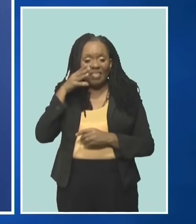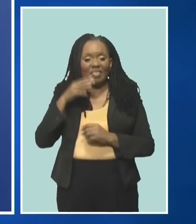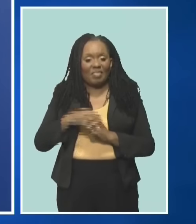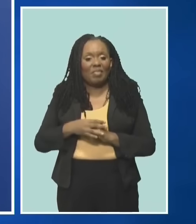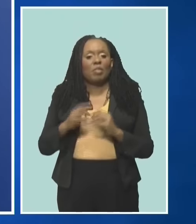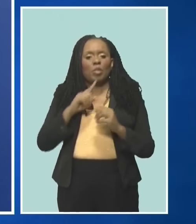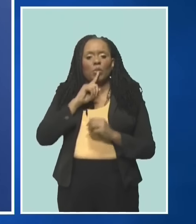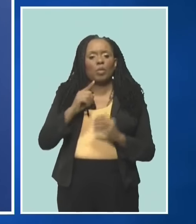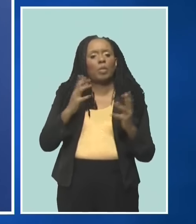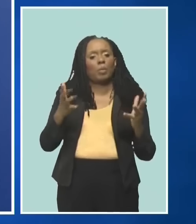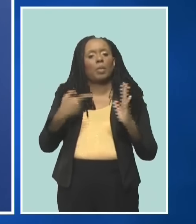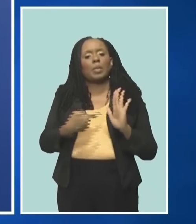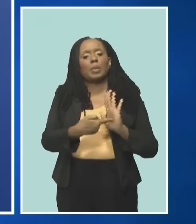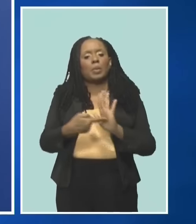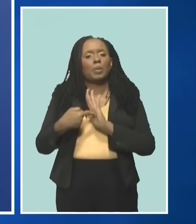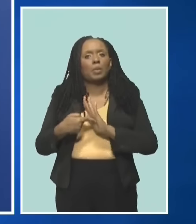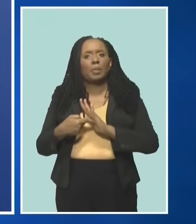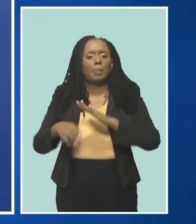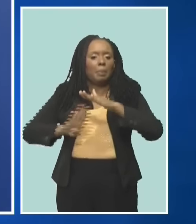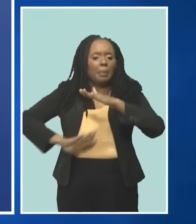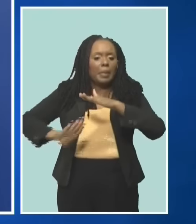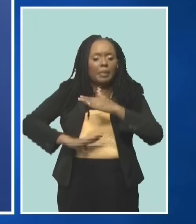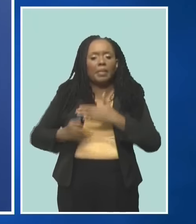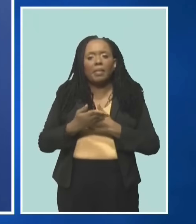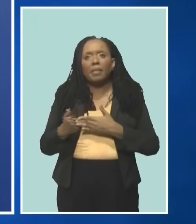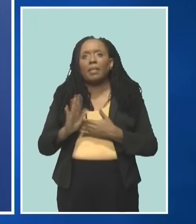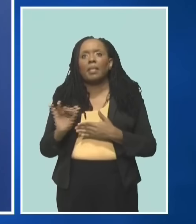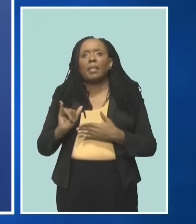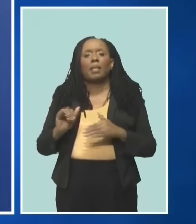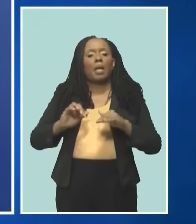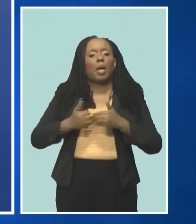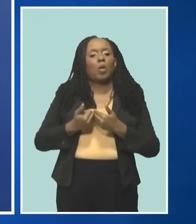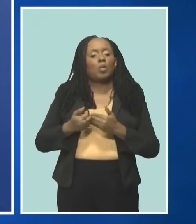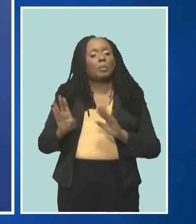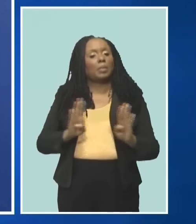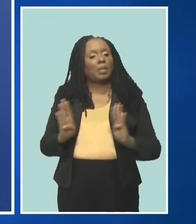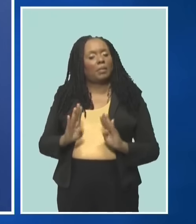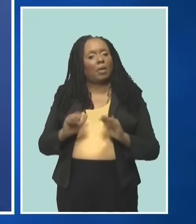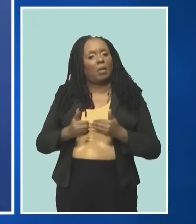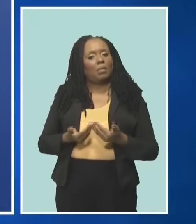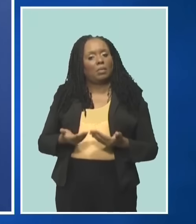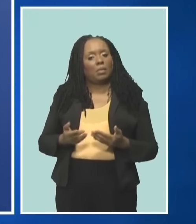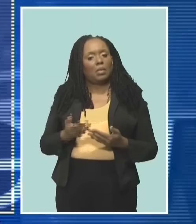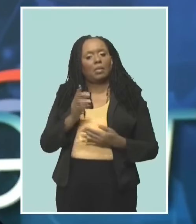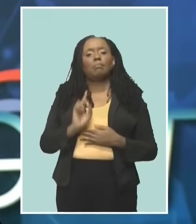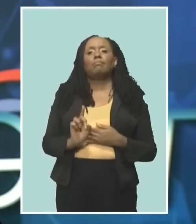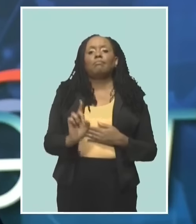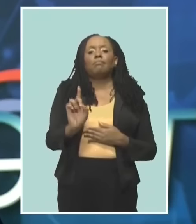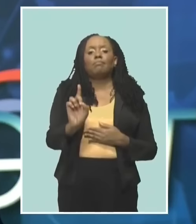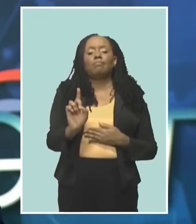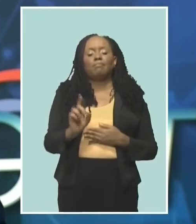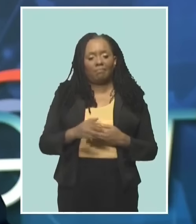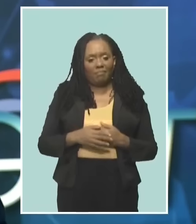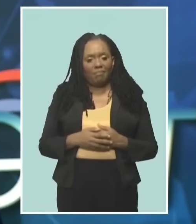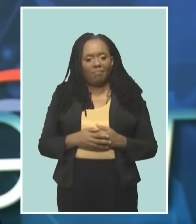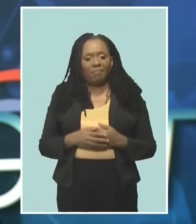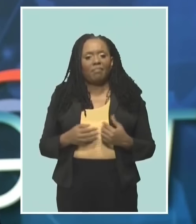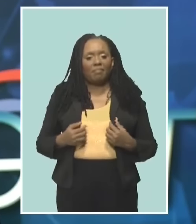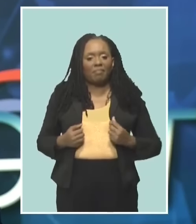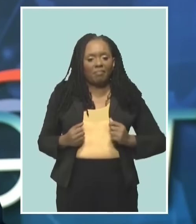want to show them basic things like etiquette and how to present themselves. Now, taking a